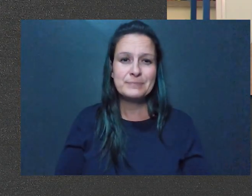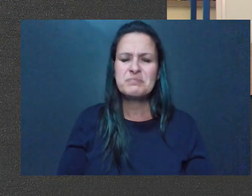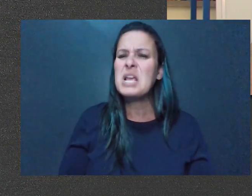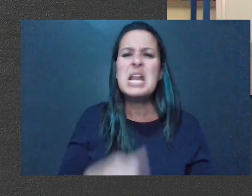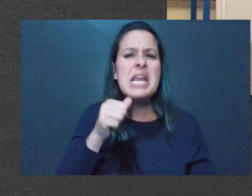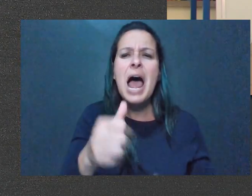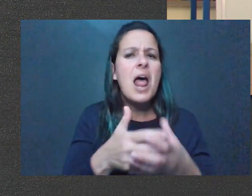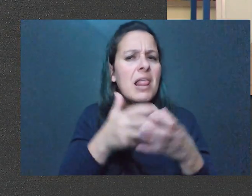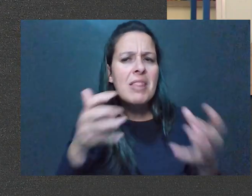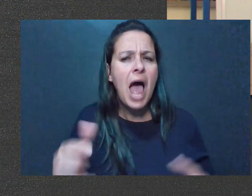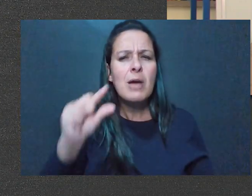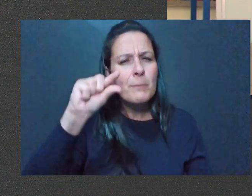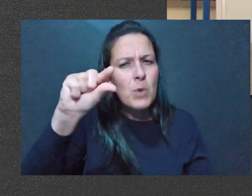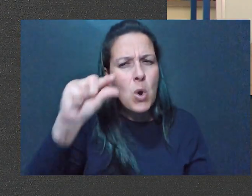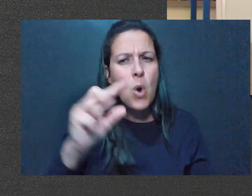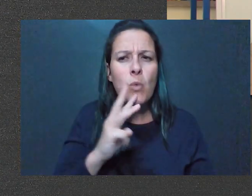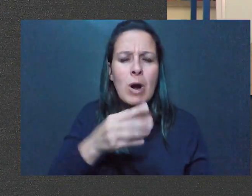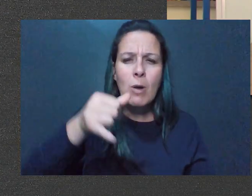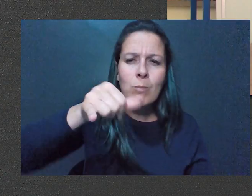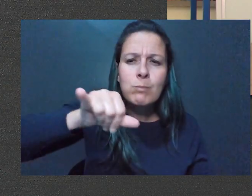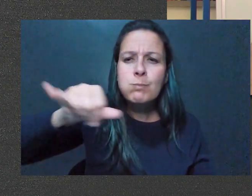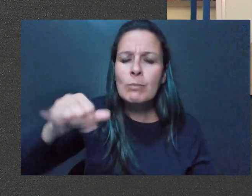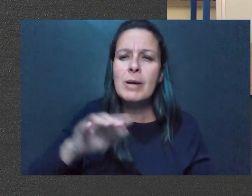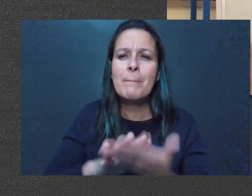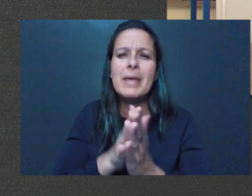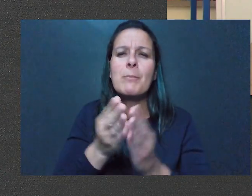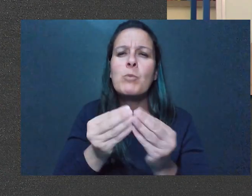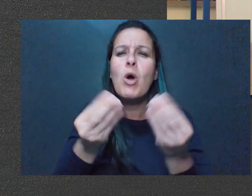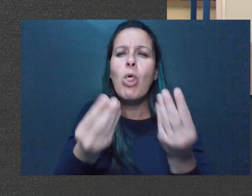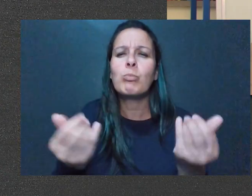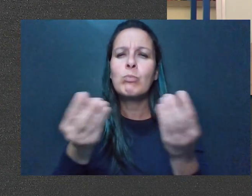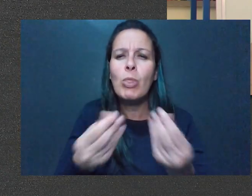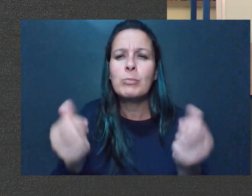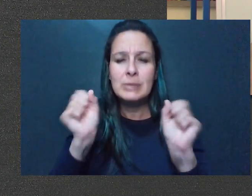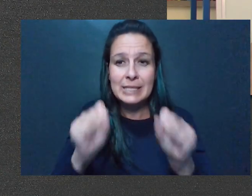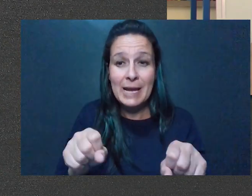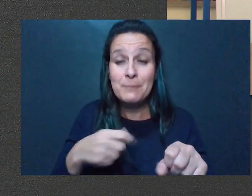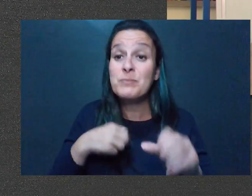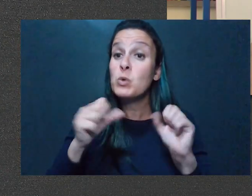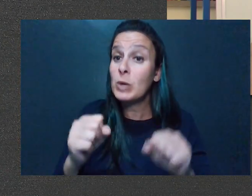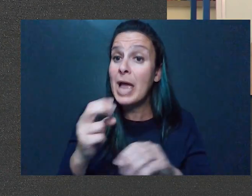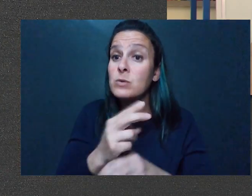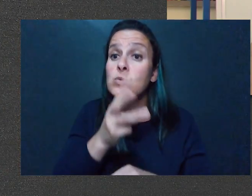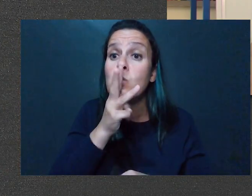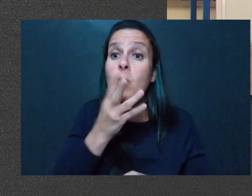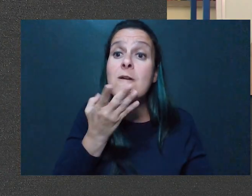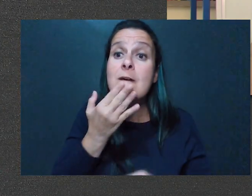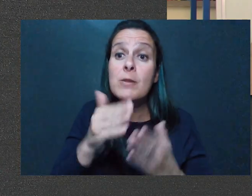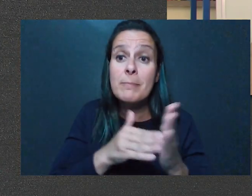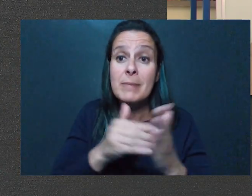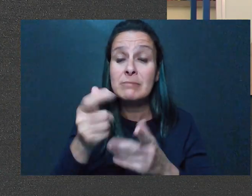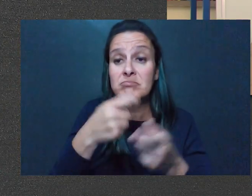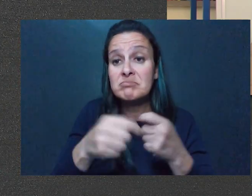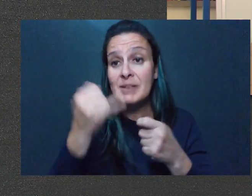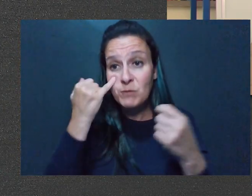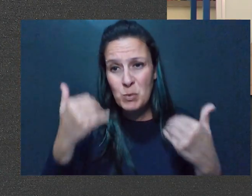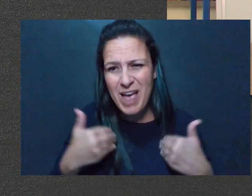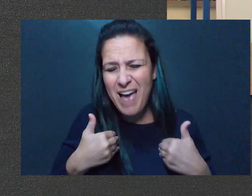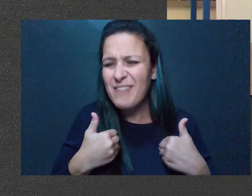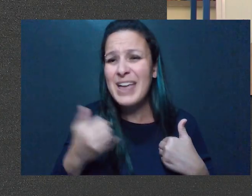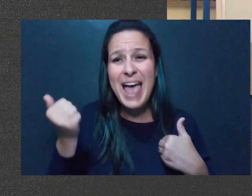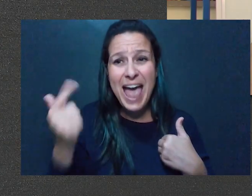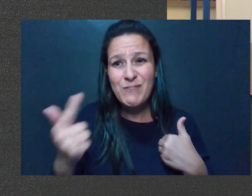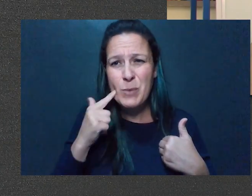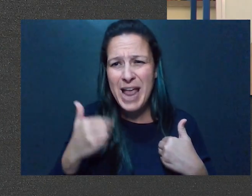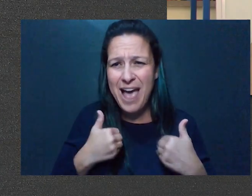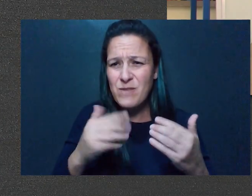need a lot, just enough to make it a little bit runny. You can also use watercolors if you have them, but a lot of people don't have those, so